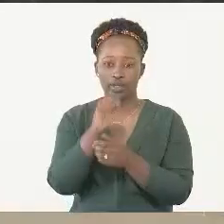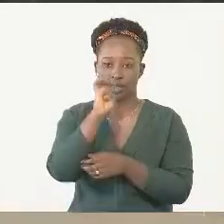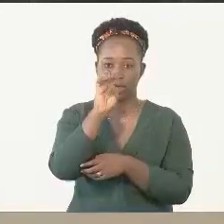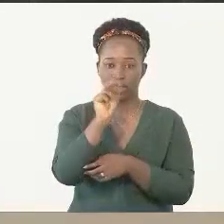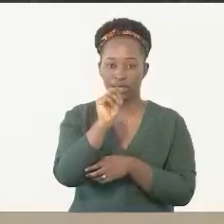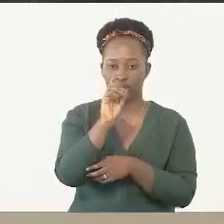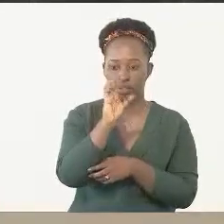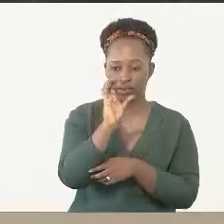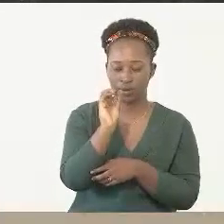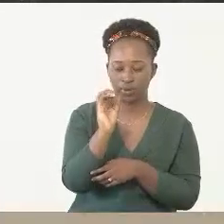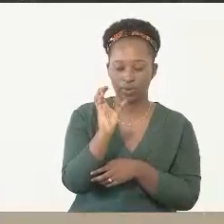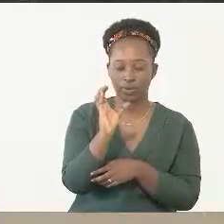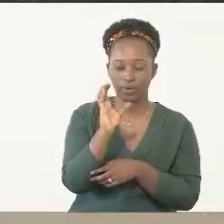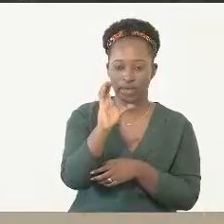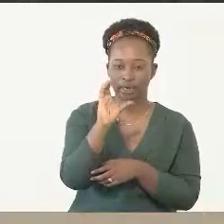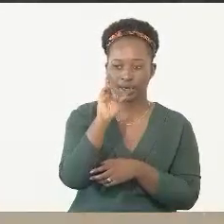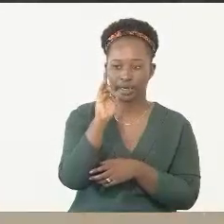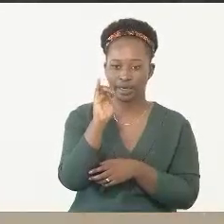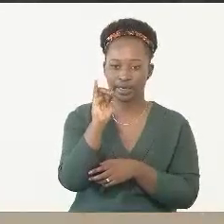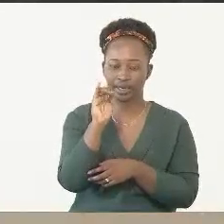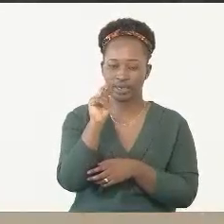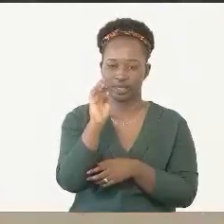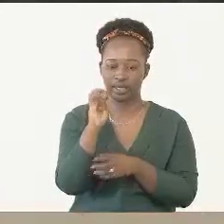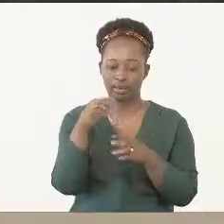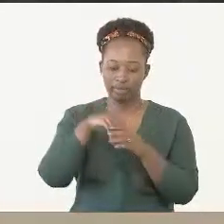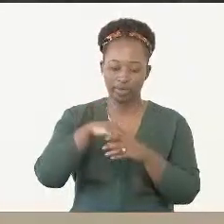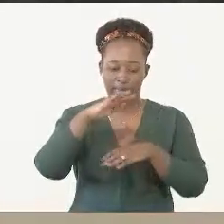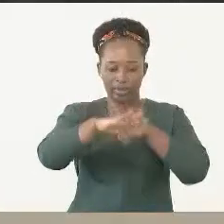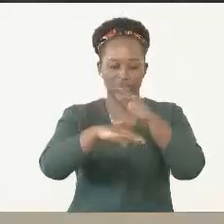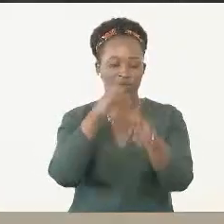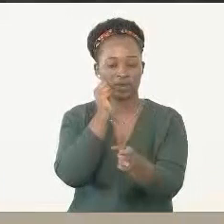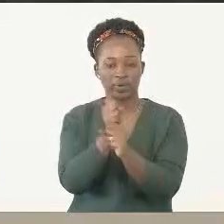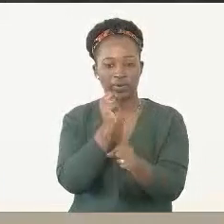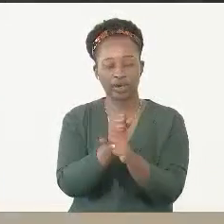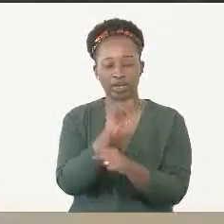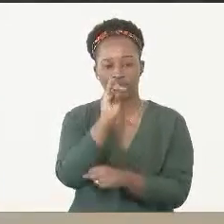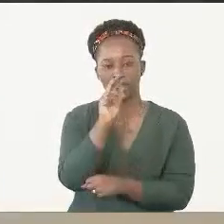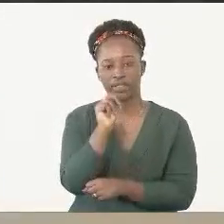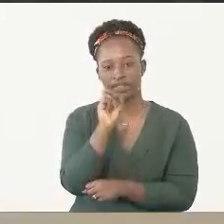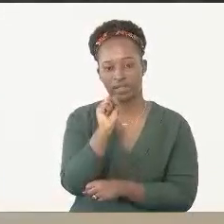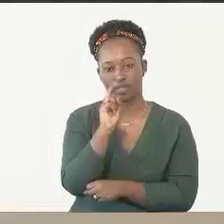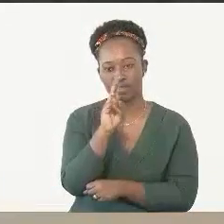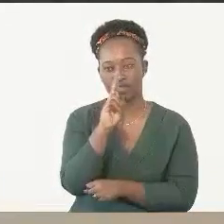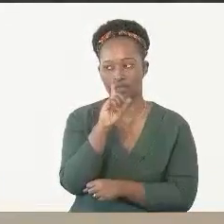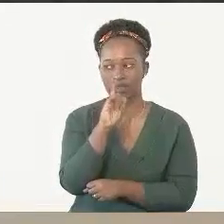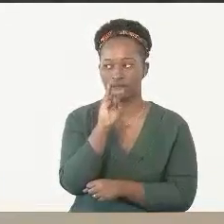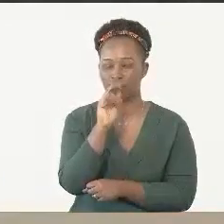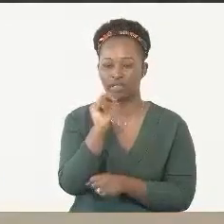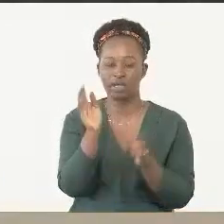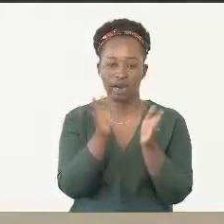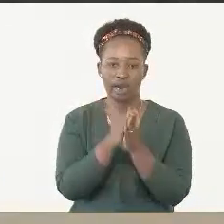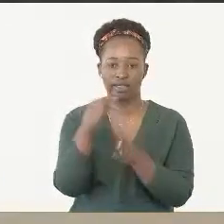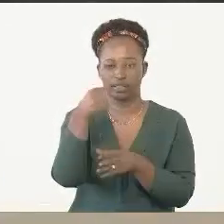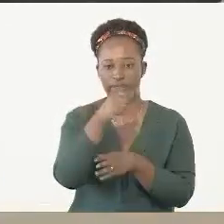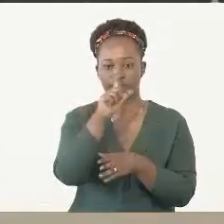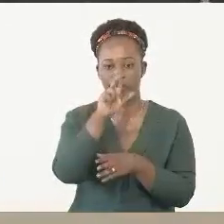in the process of producing insulin and glucagon hormones. Then it is exocrine gland